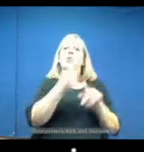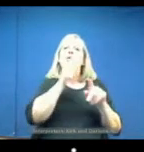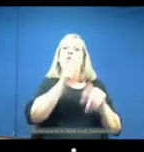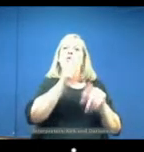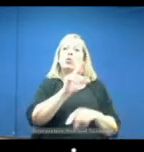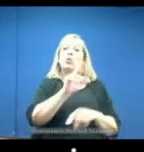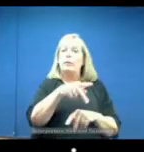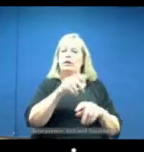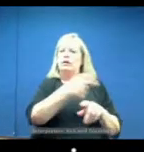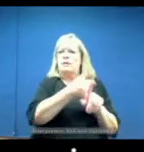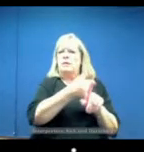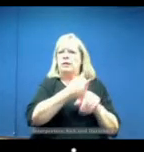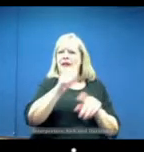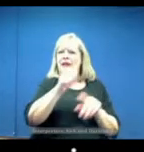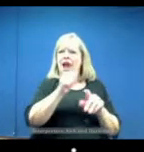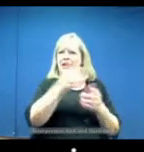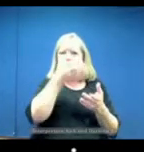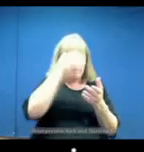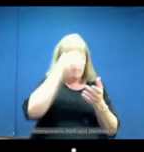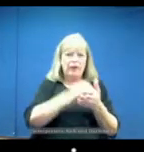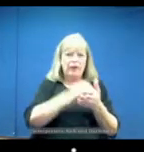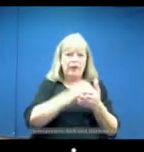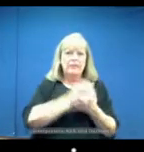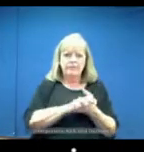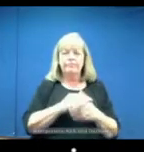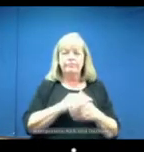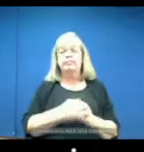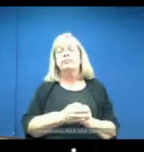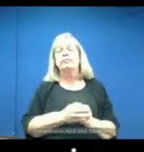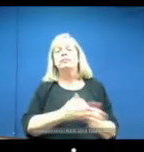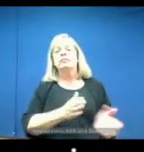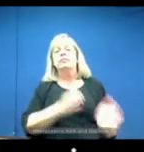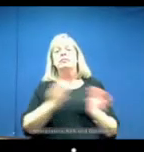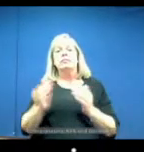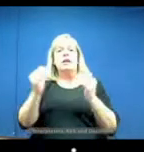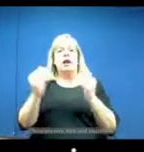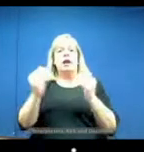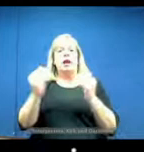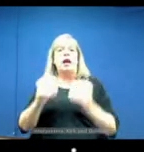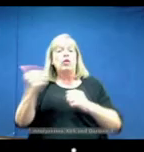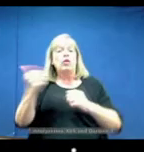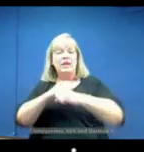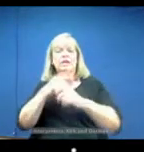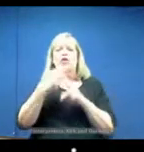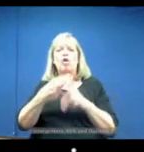Another thing that's protected by domestic violence laws is stalking and cyber stalking.